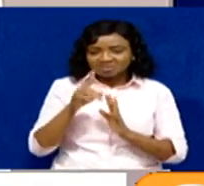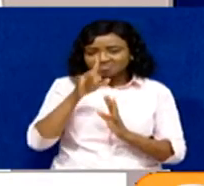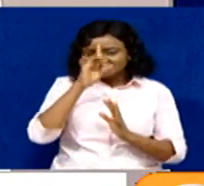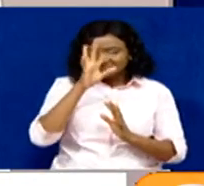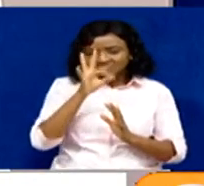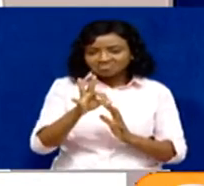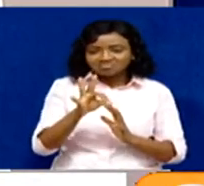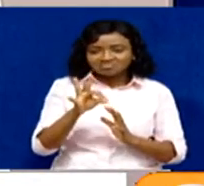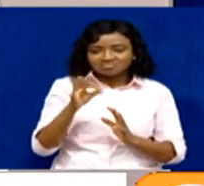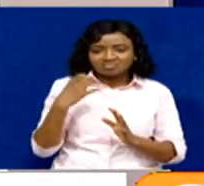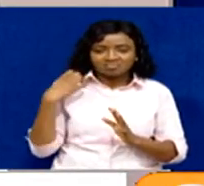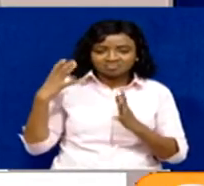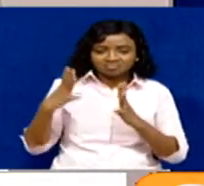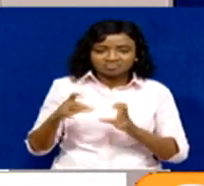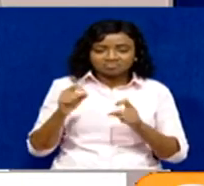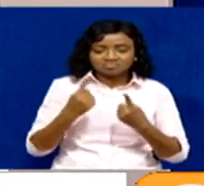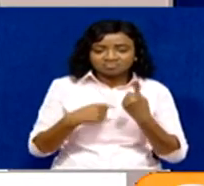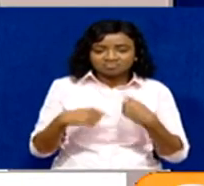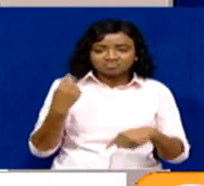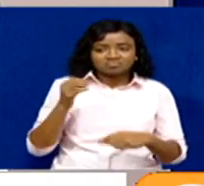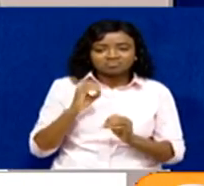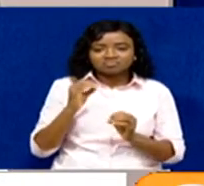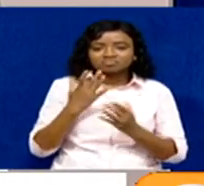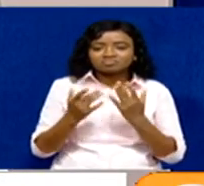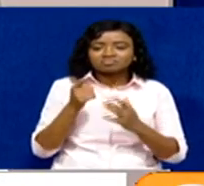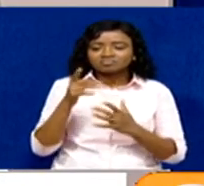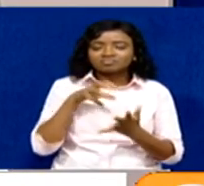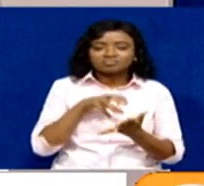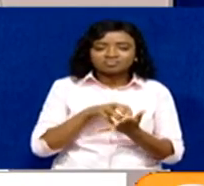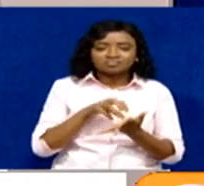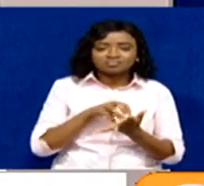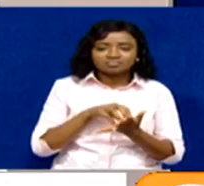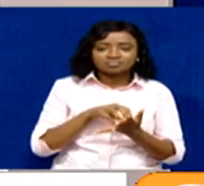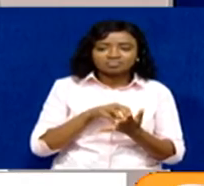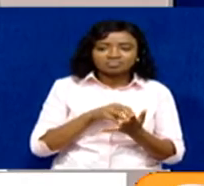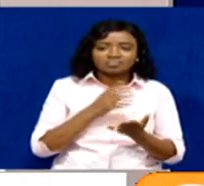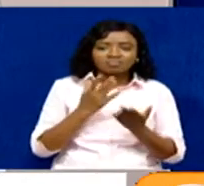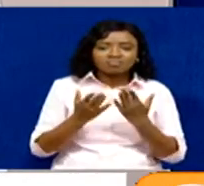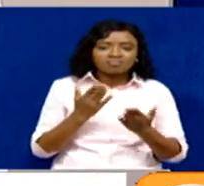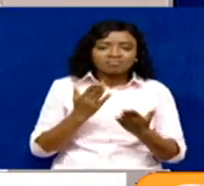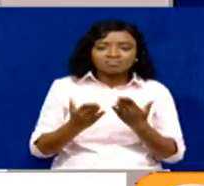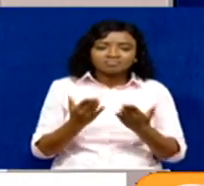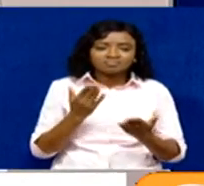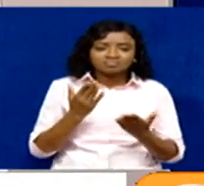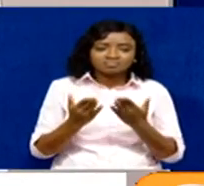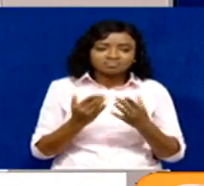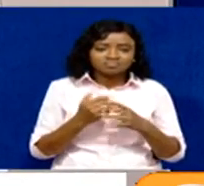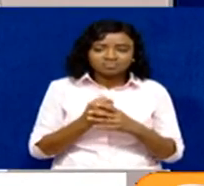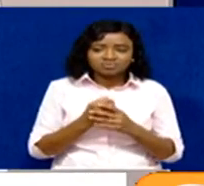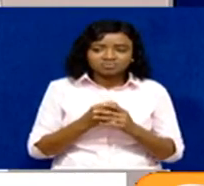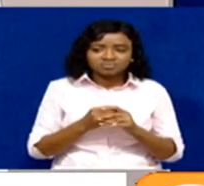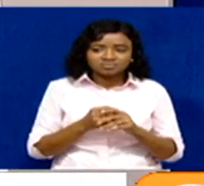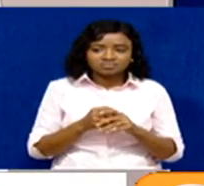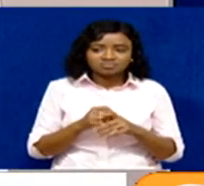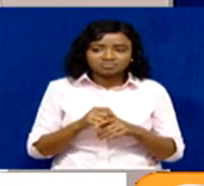win. It might be a situation where perhaps a runoff is forced,